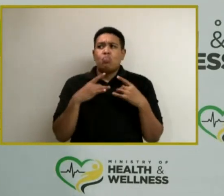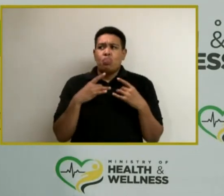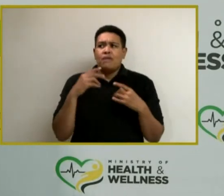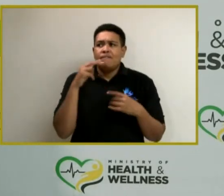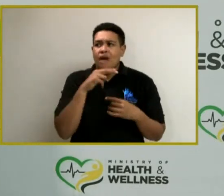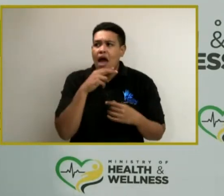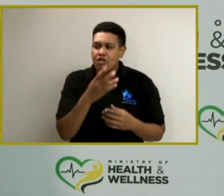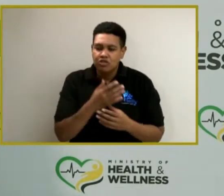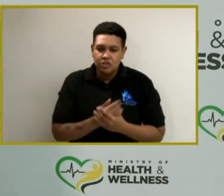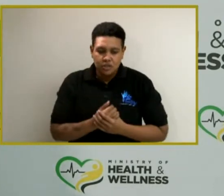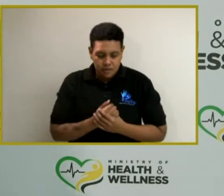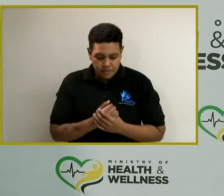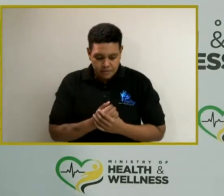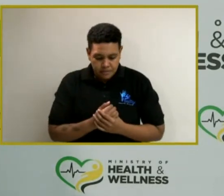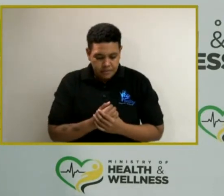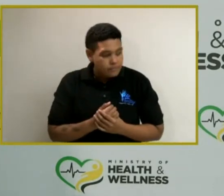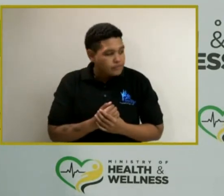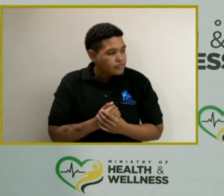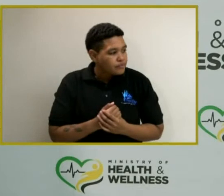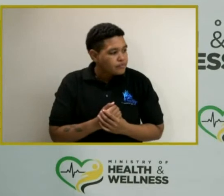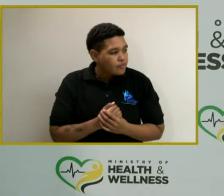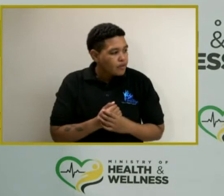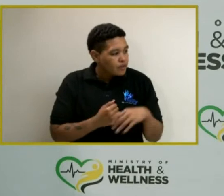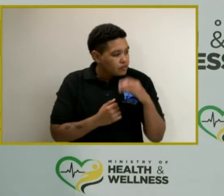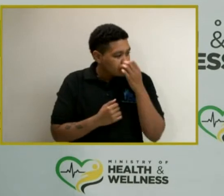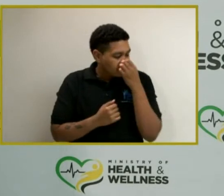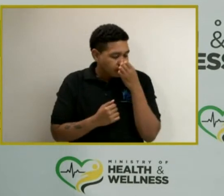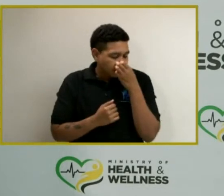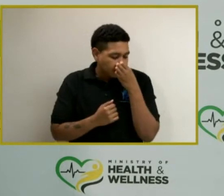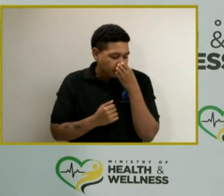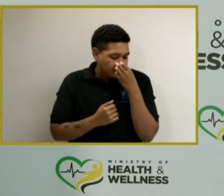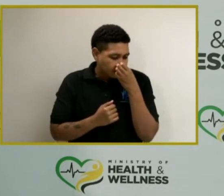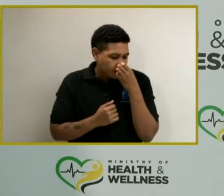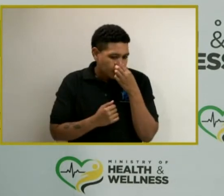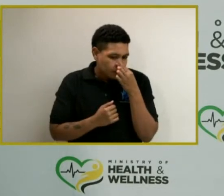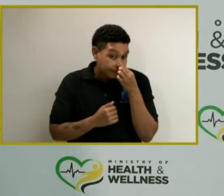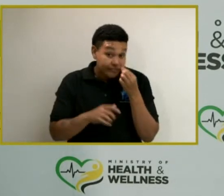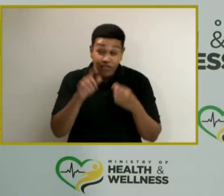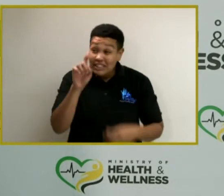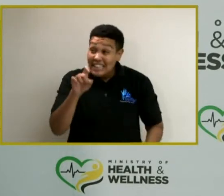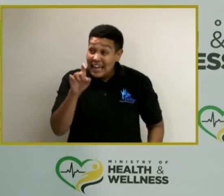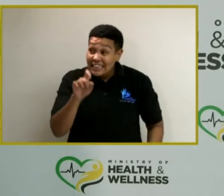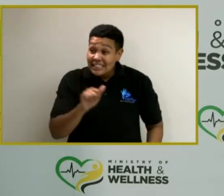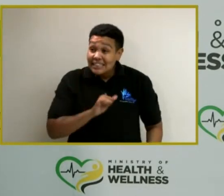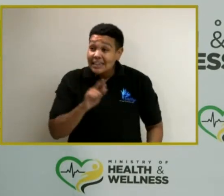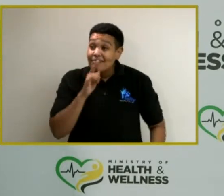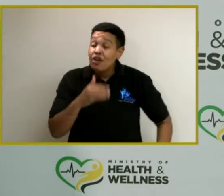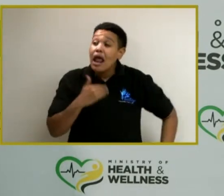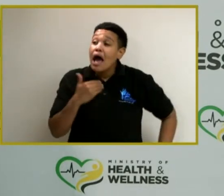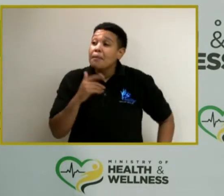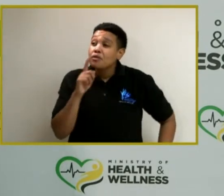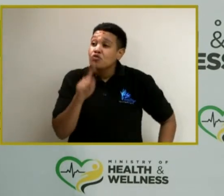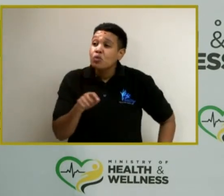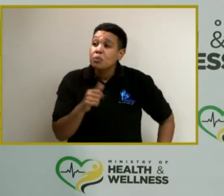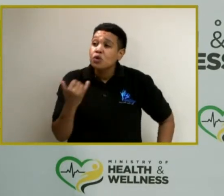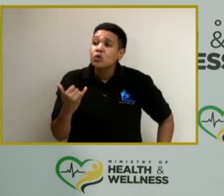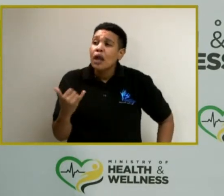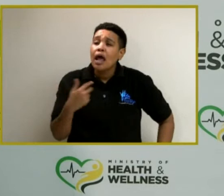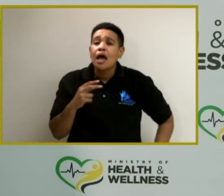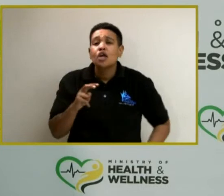On the testing infrastructure, I'm happy to report that today I